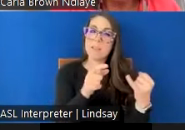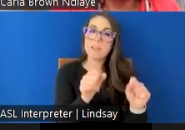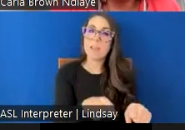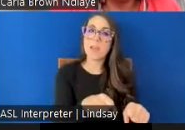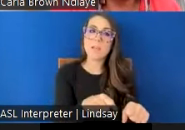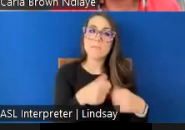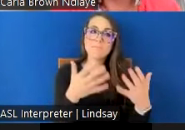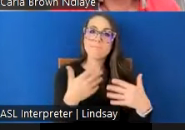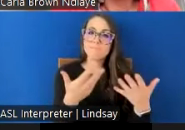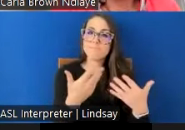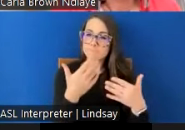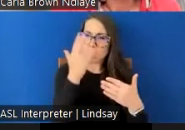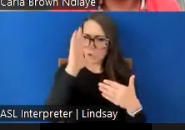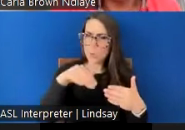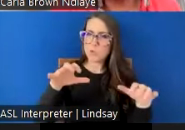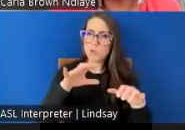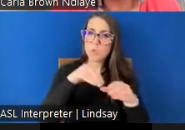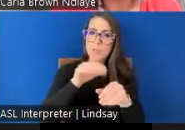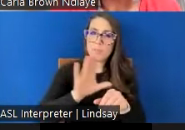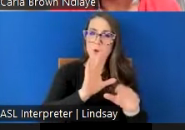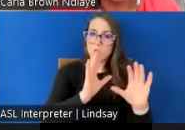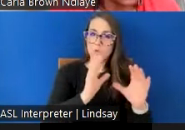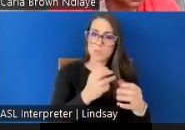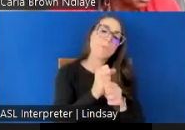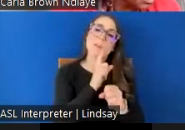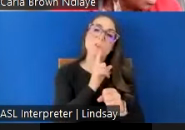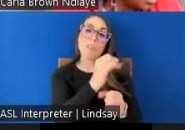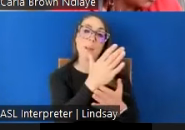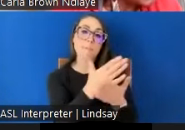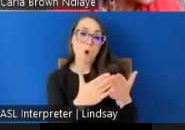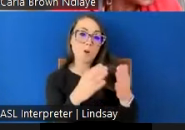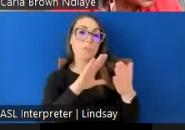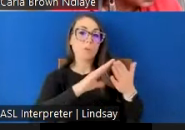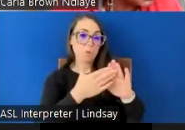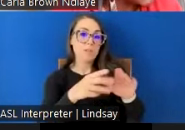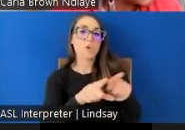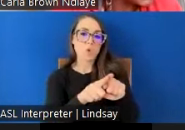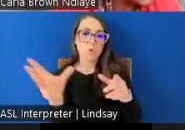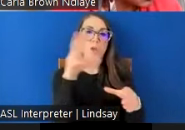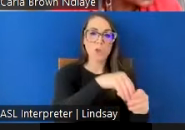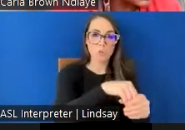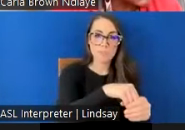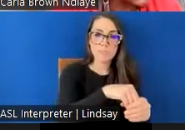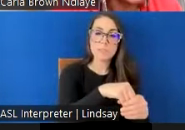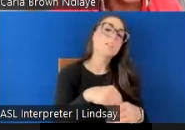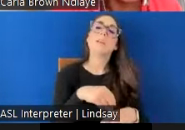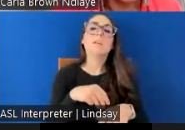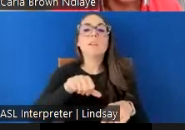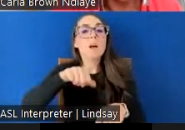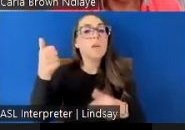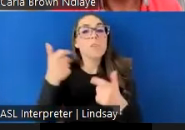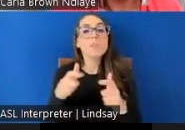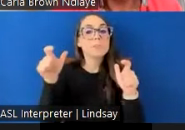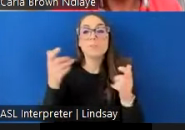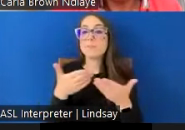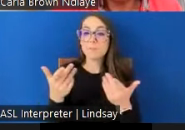that they can do in their groups to make sure that that part of the community is also included. The other large thing that we are